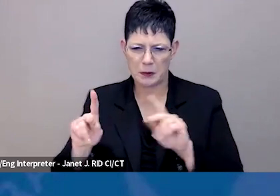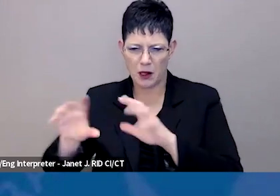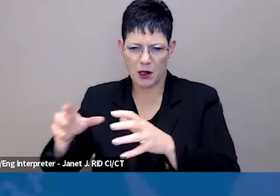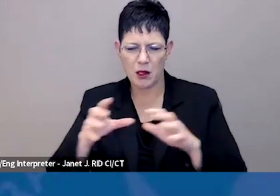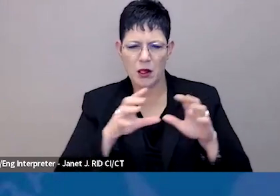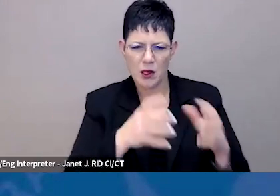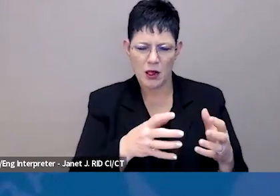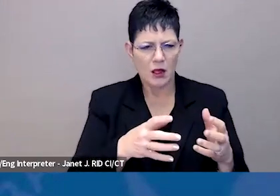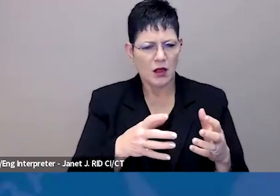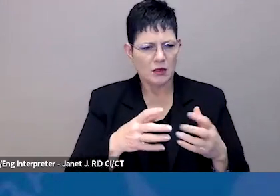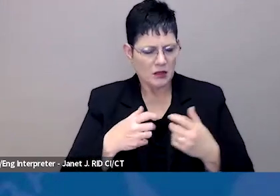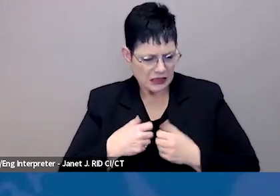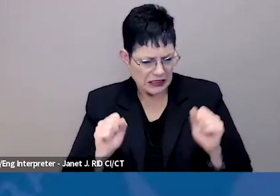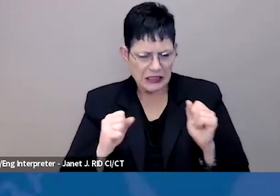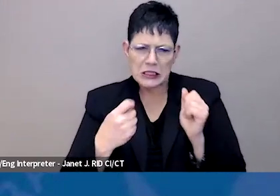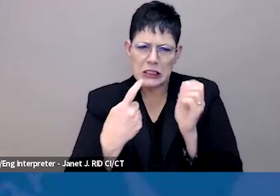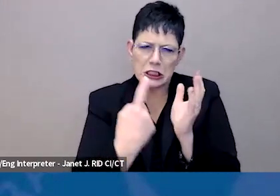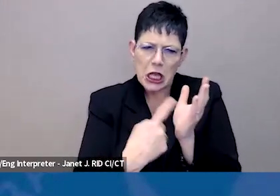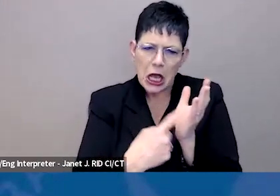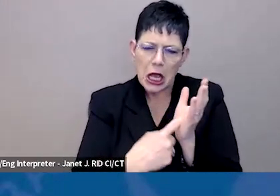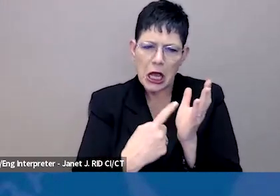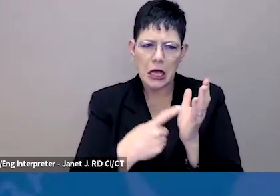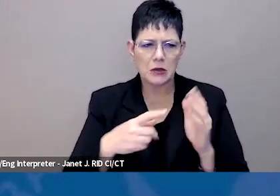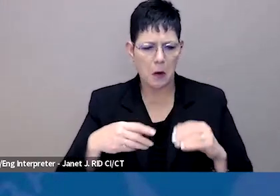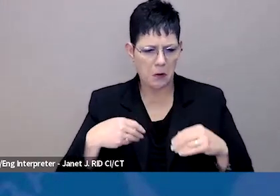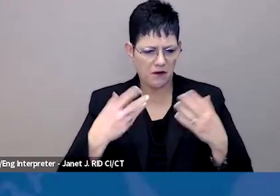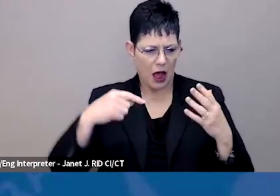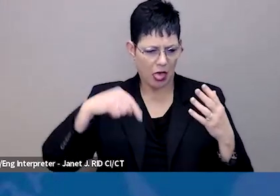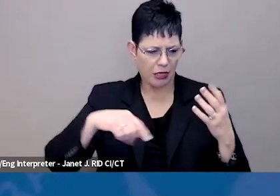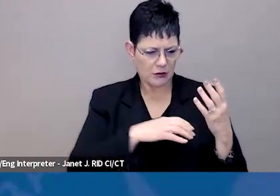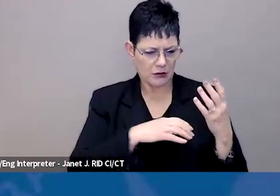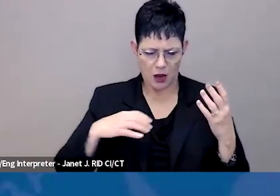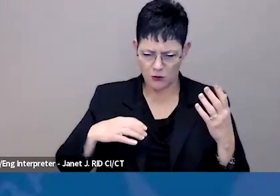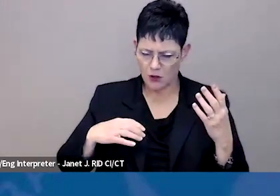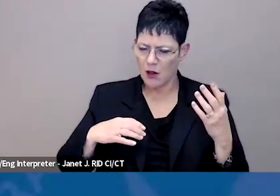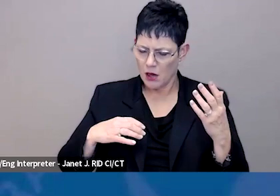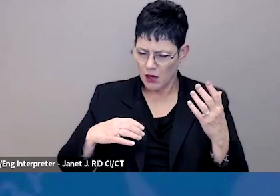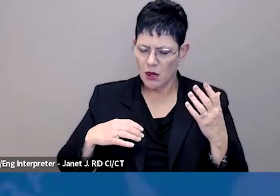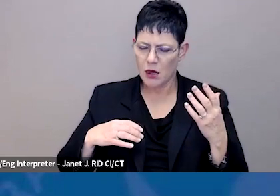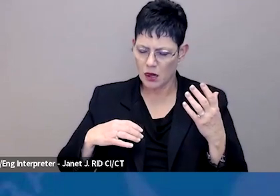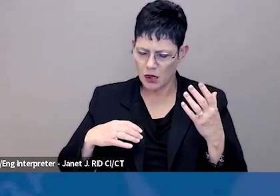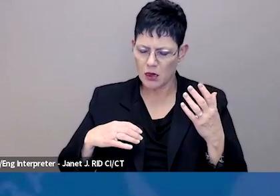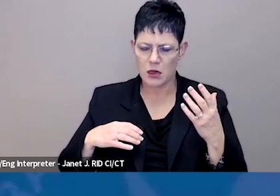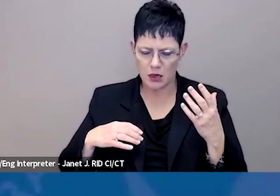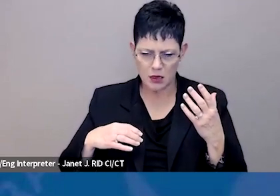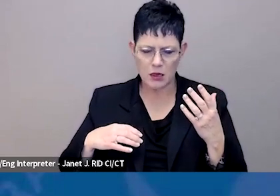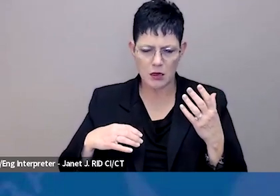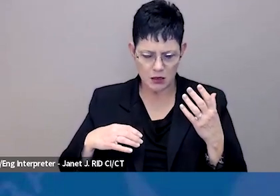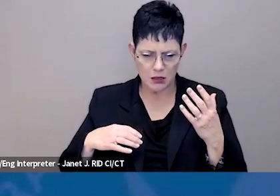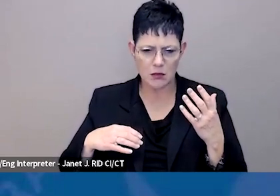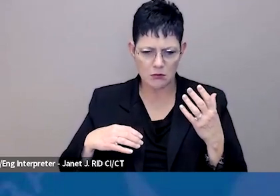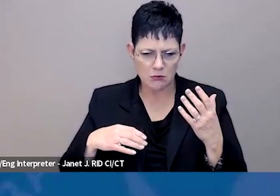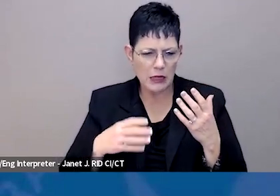us and to begin providing the advisory council with the information that they're going to